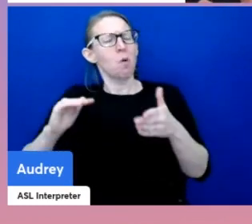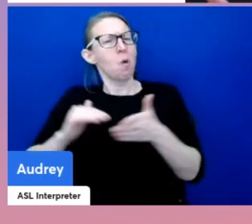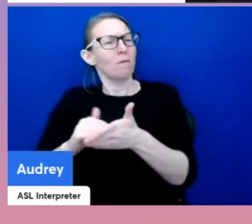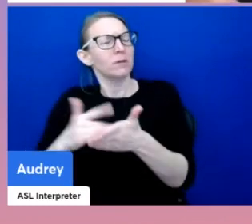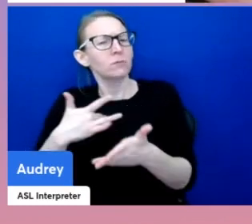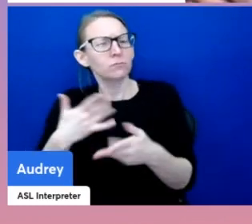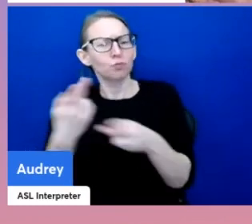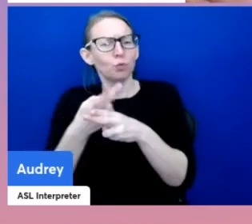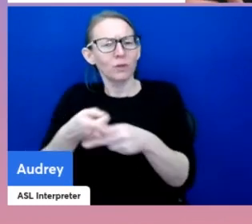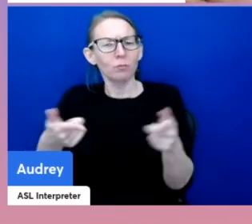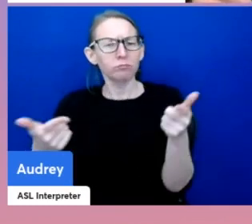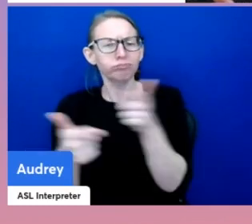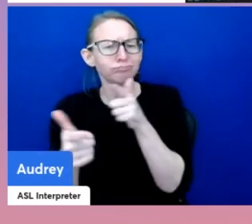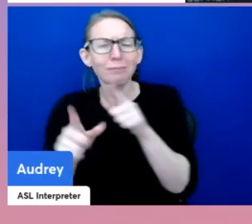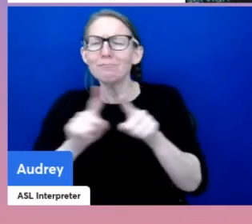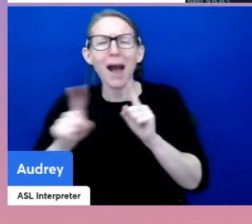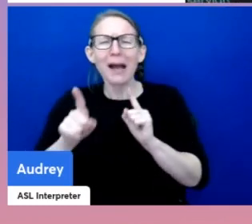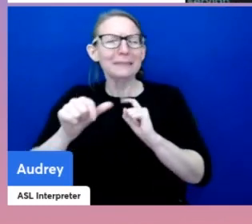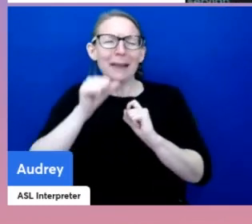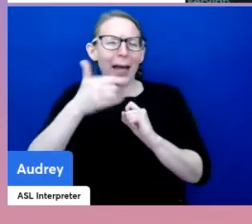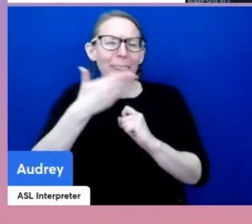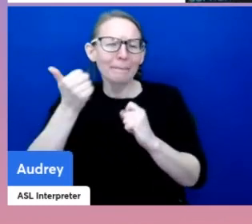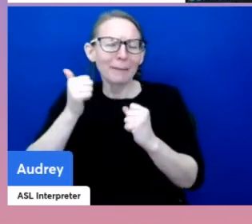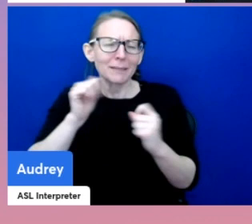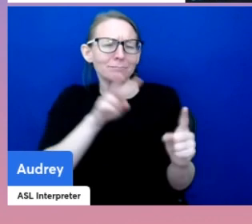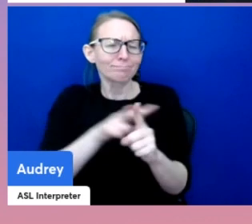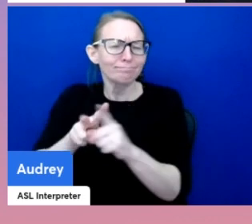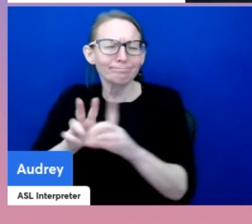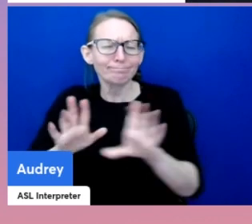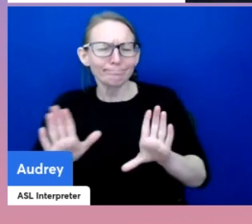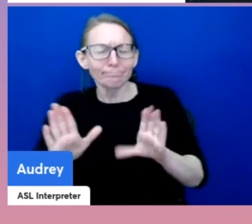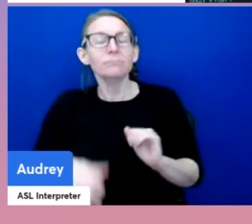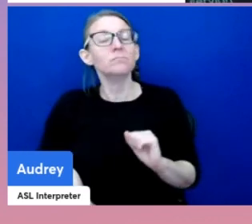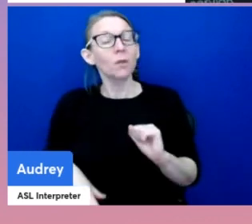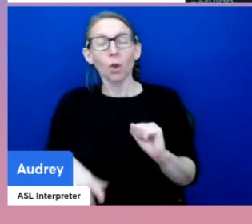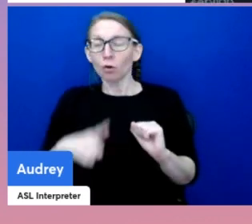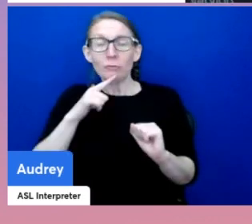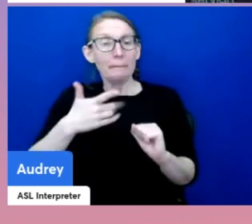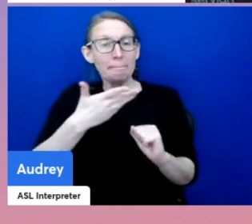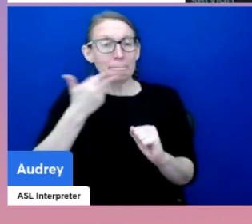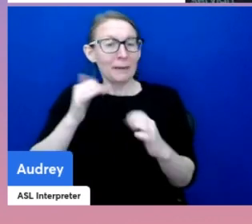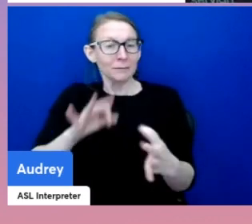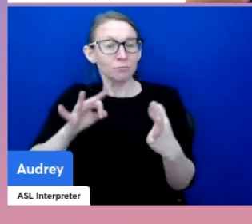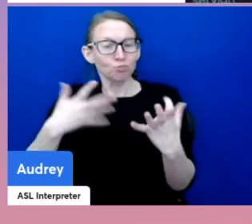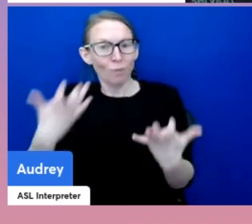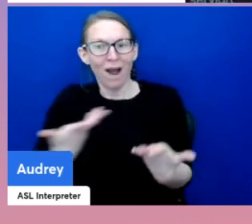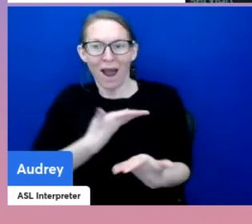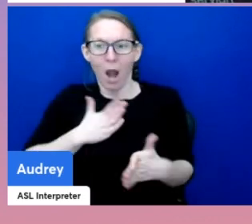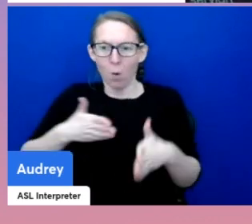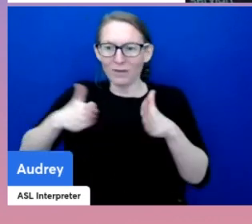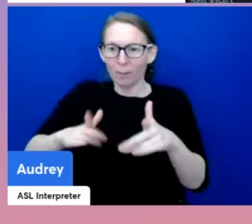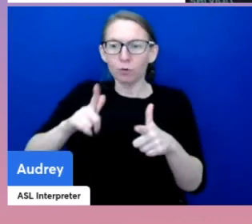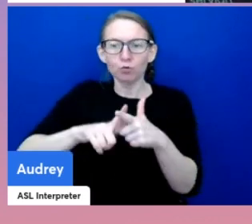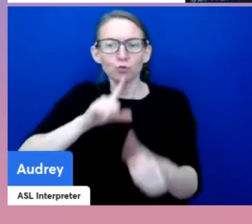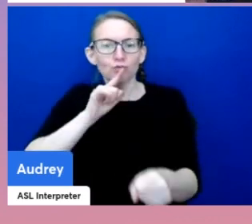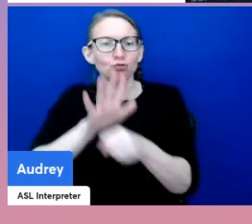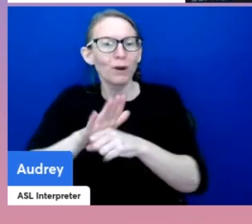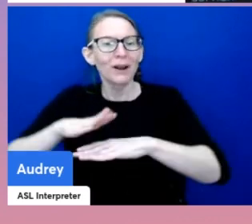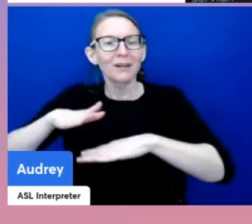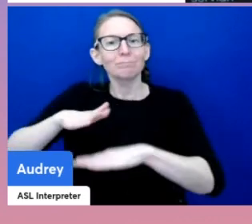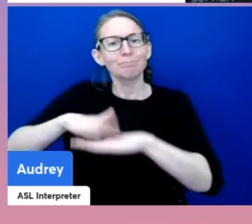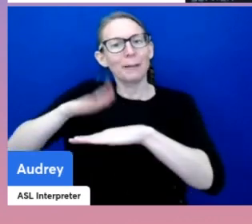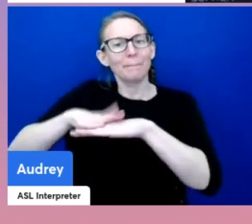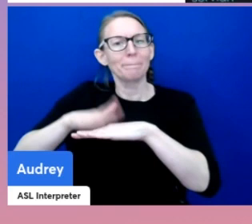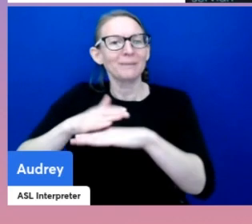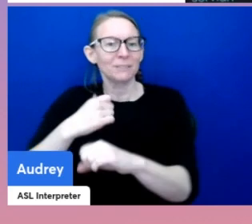interchangeably. However, that's not really the best way to utilize these patterns. Ideally, we want our enablements to ensure a minimum baseline of security and